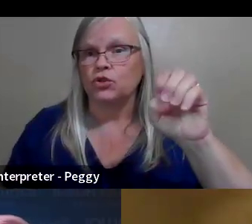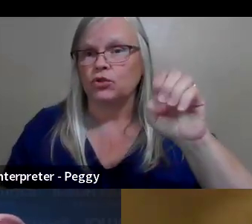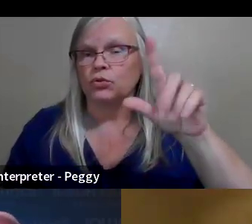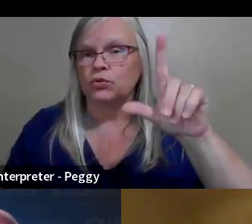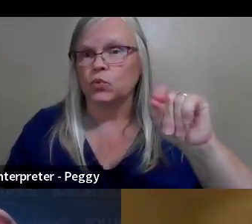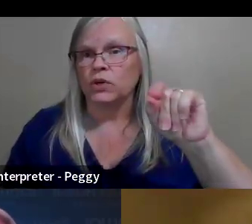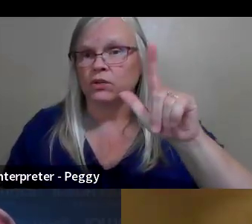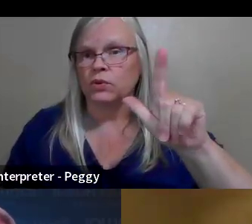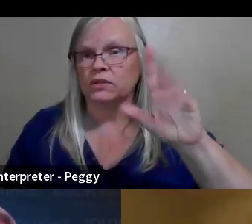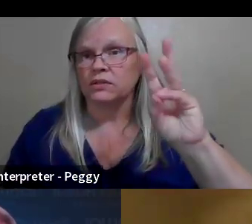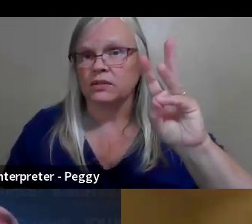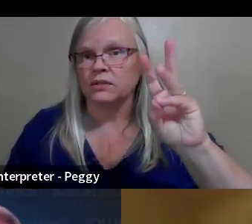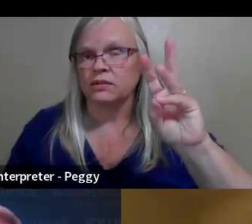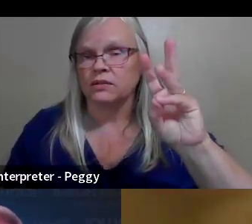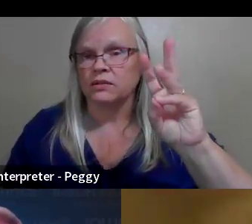next year.